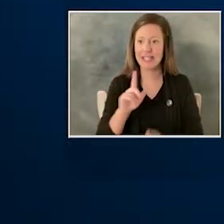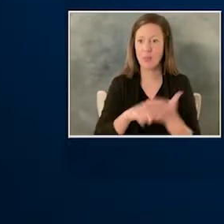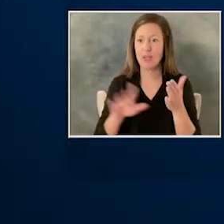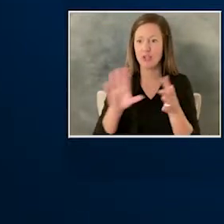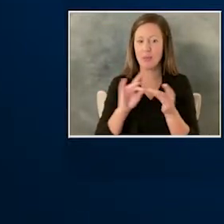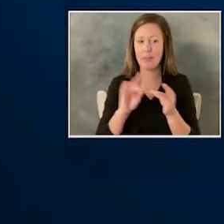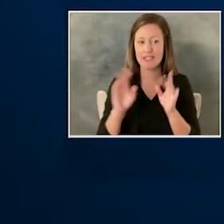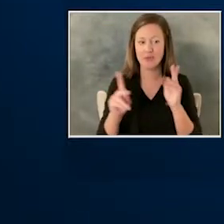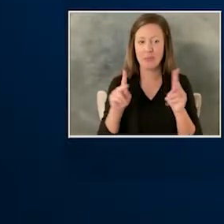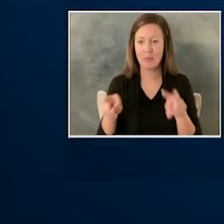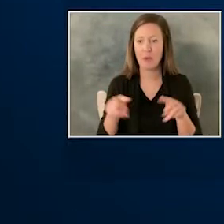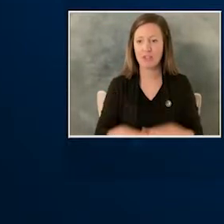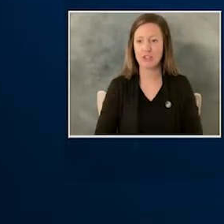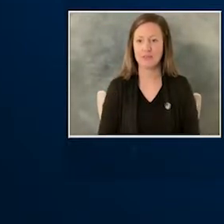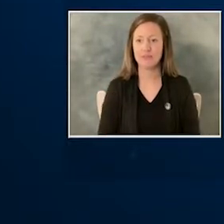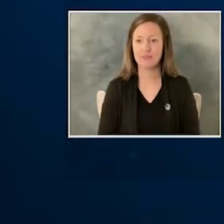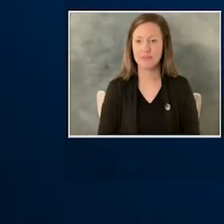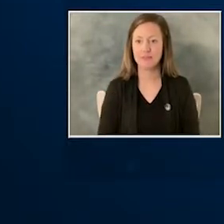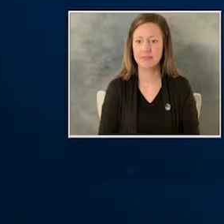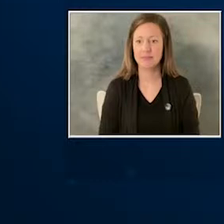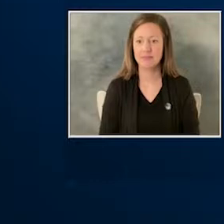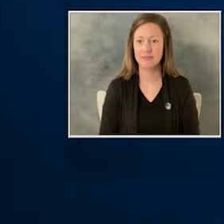watching?